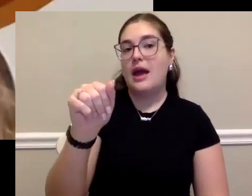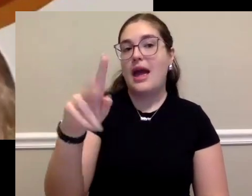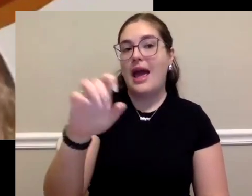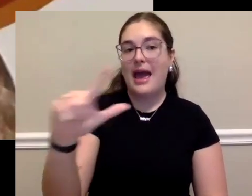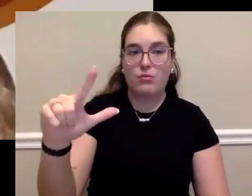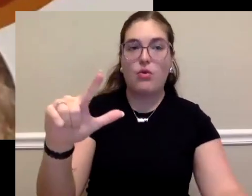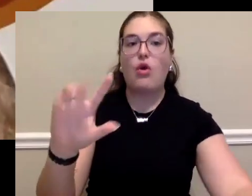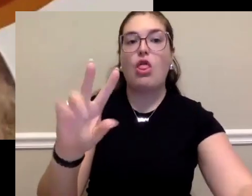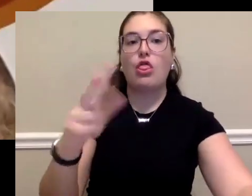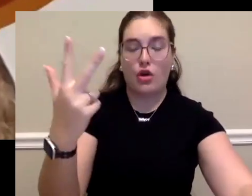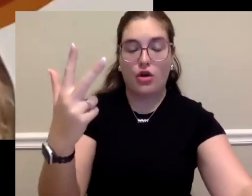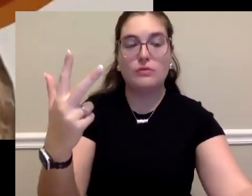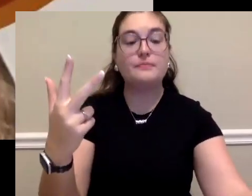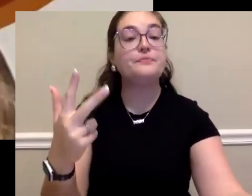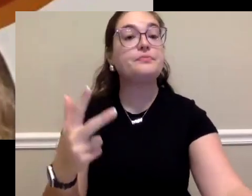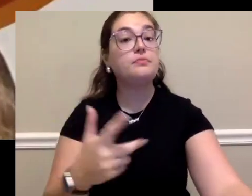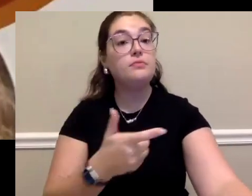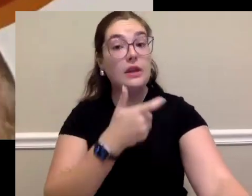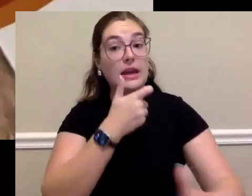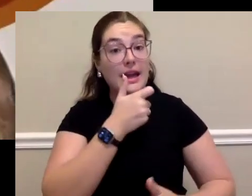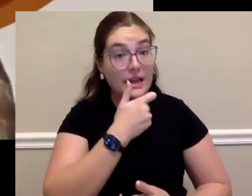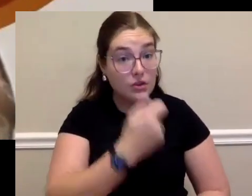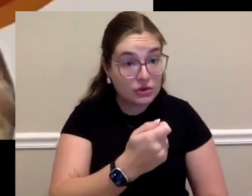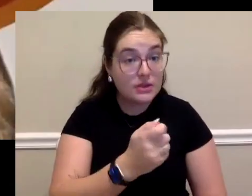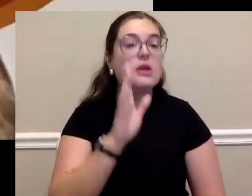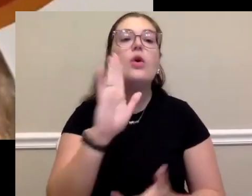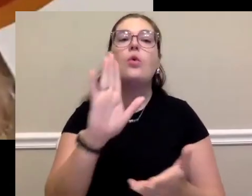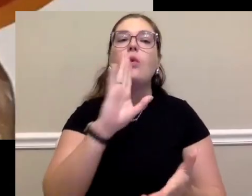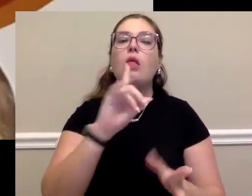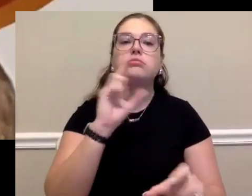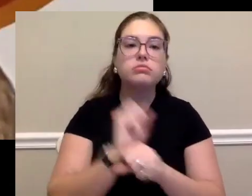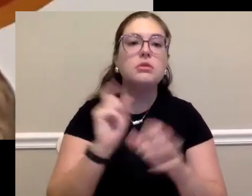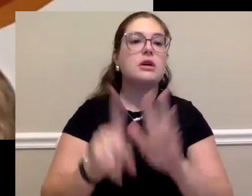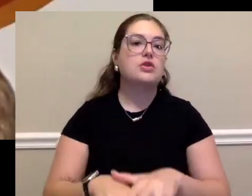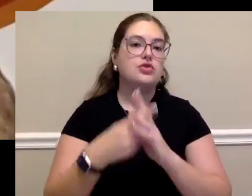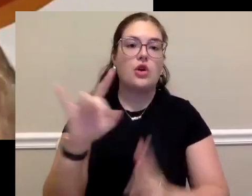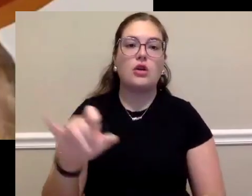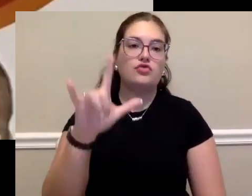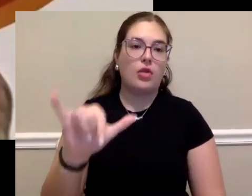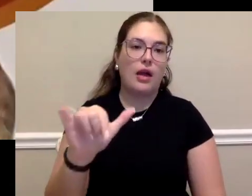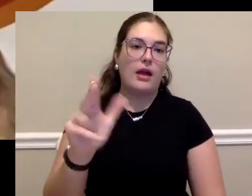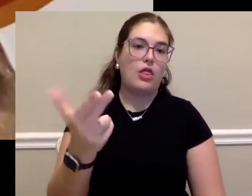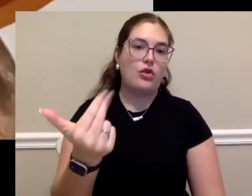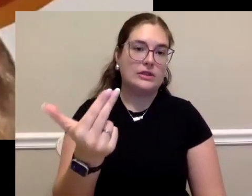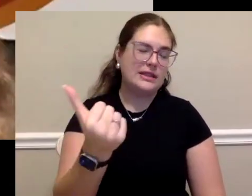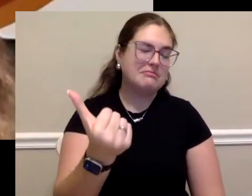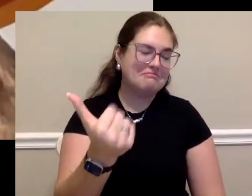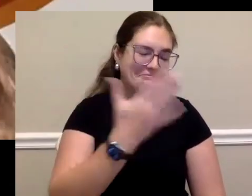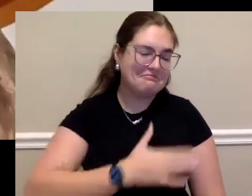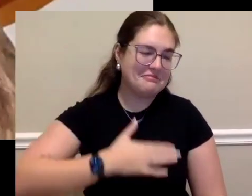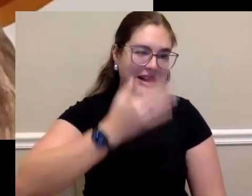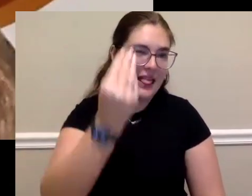in the summer session, it will start on July 13th. So just let us know. Okay, enough